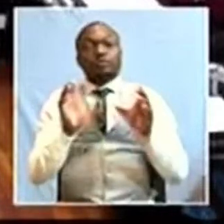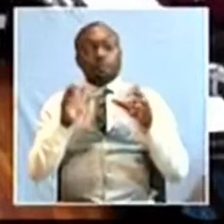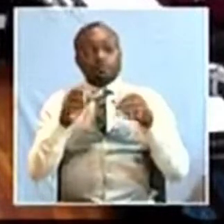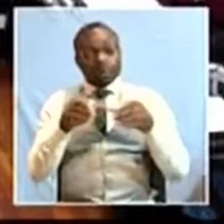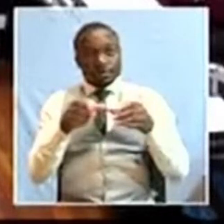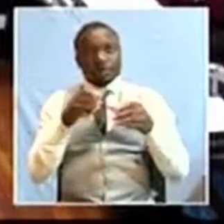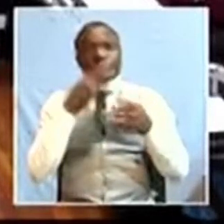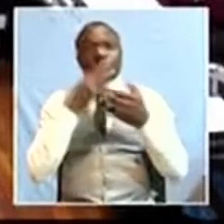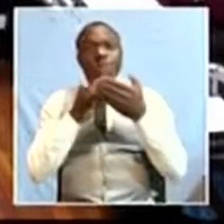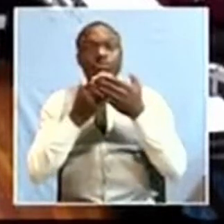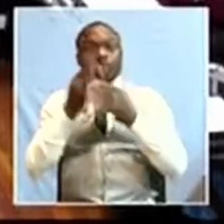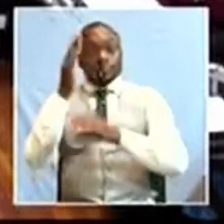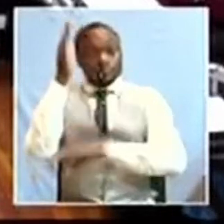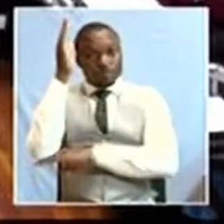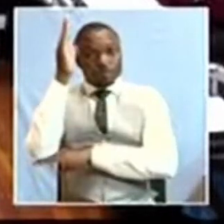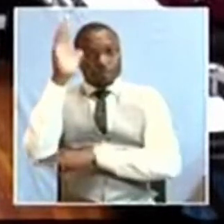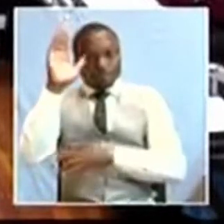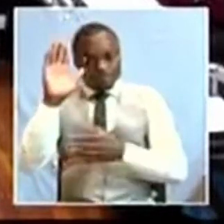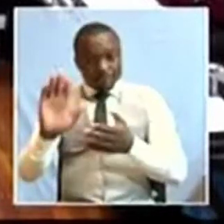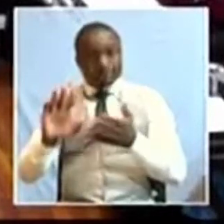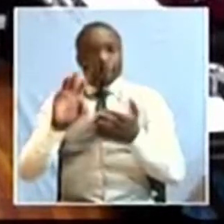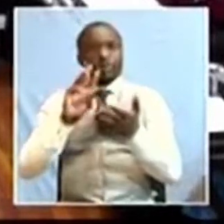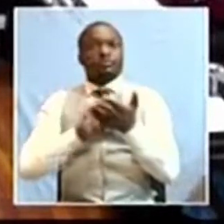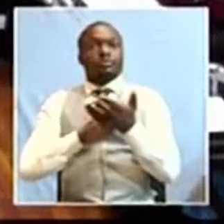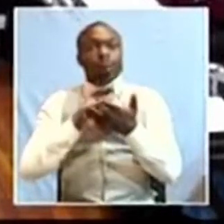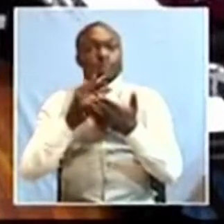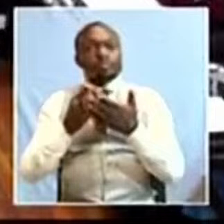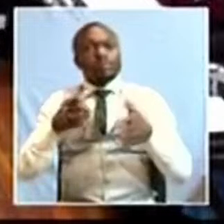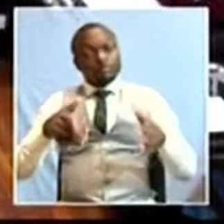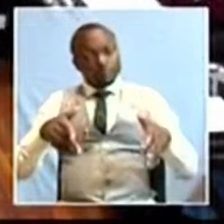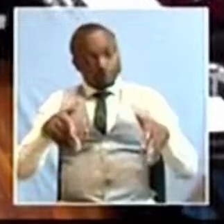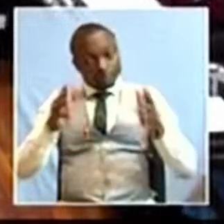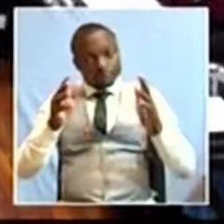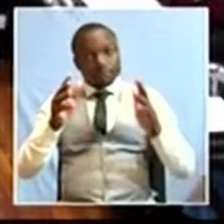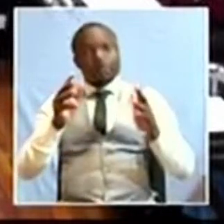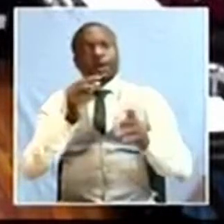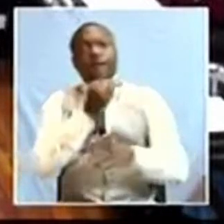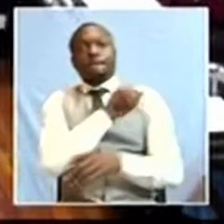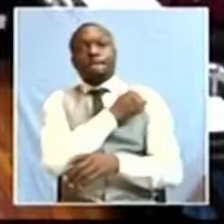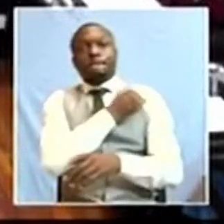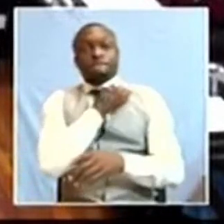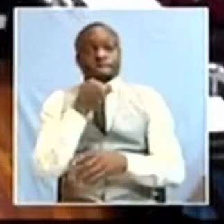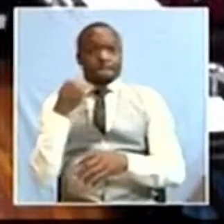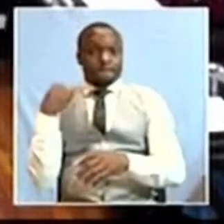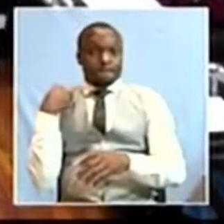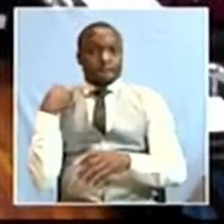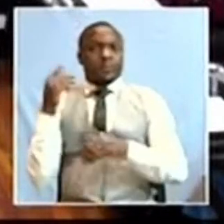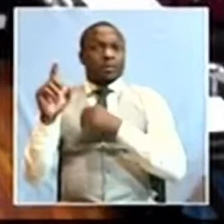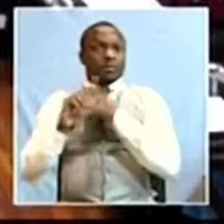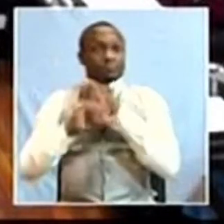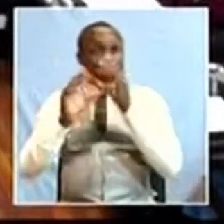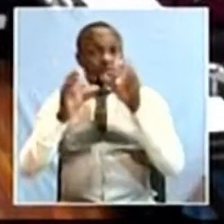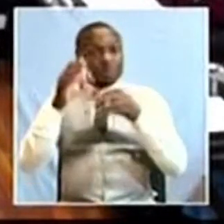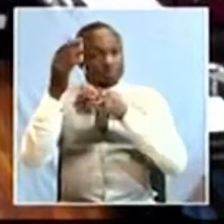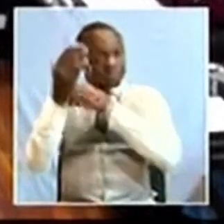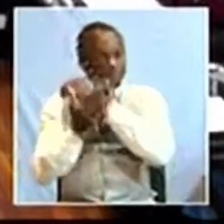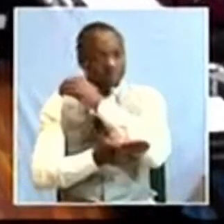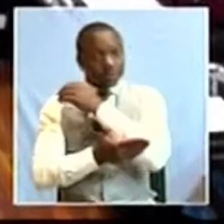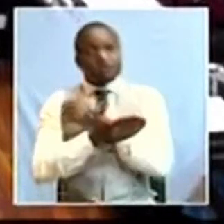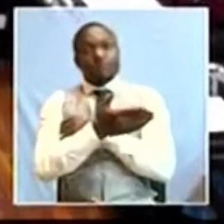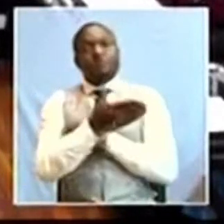afternoon to the permanent witness. Allow me, MONZE Town Council, to welcome you on behalf of the